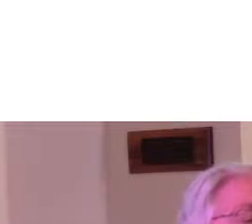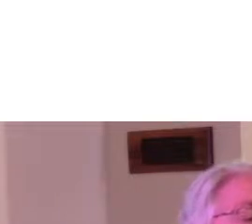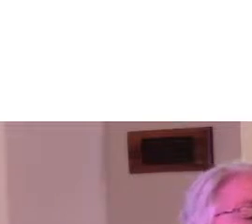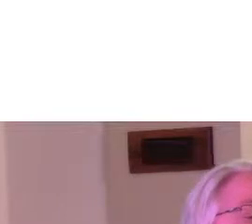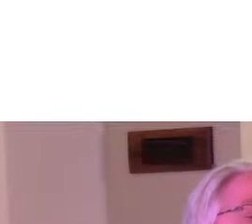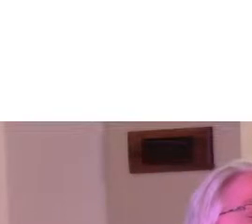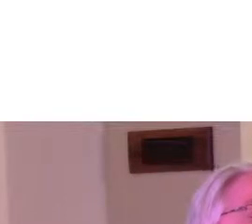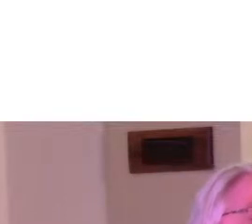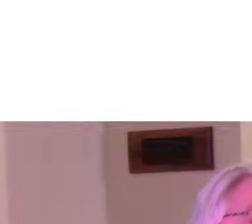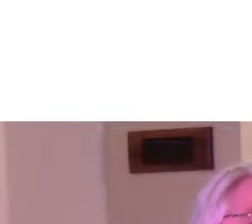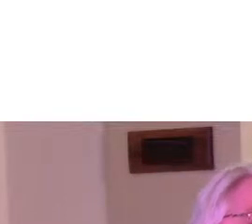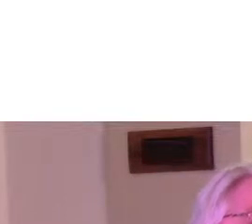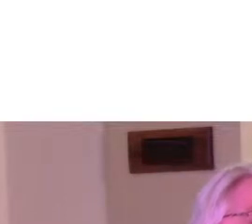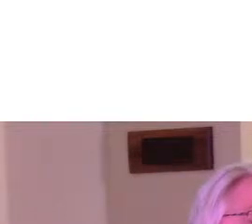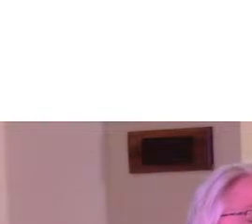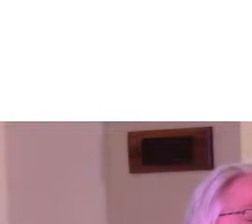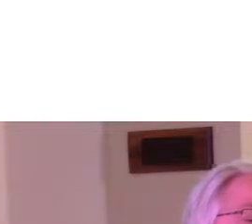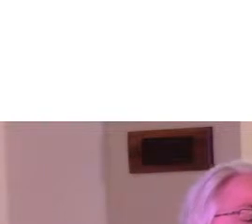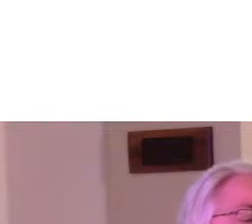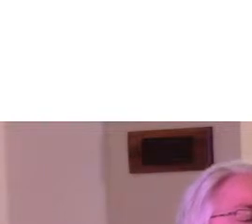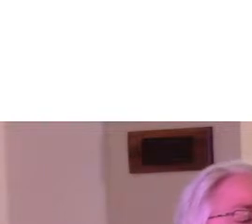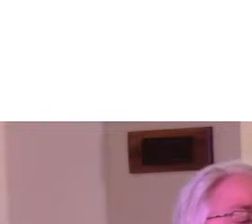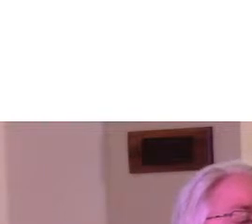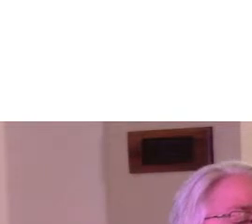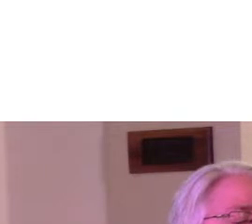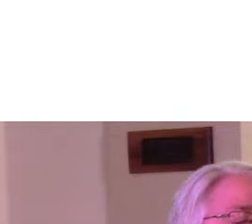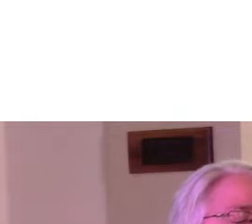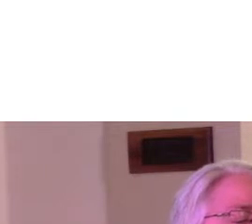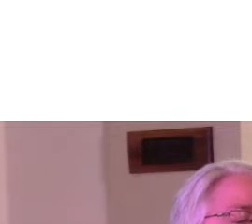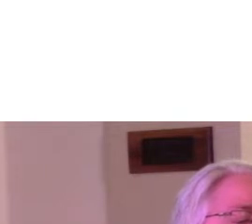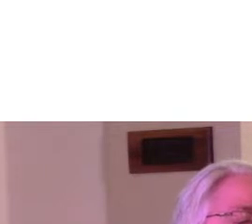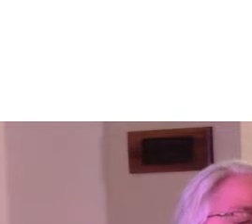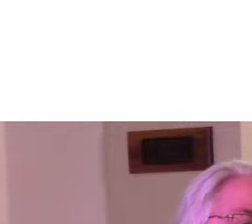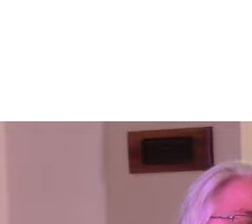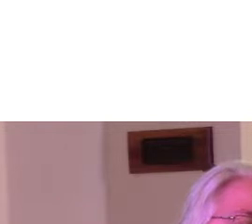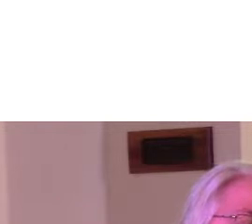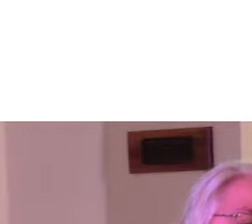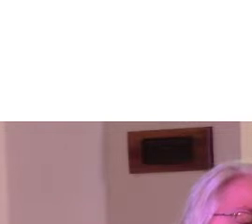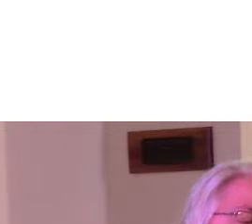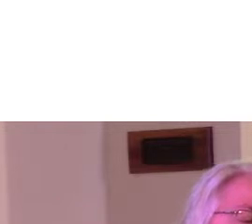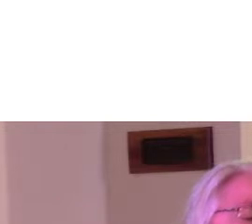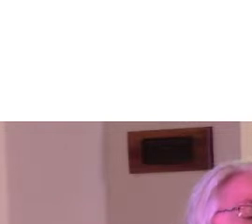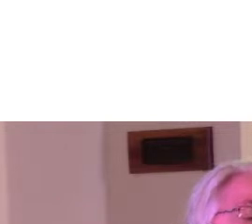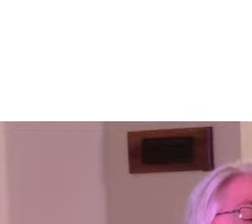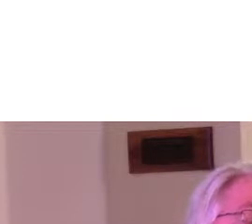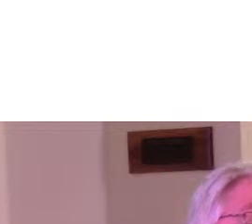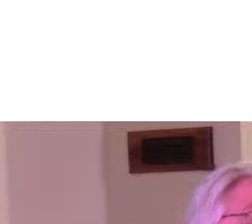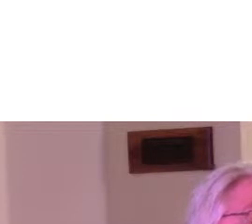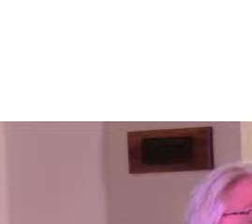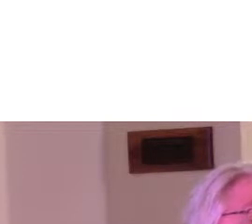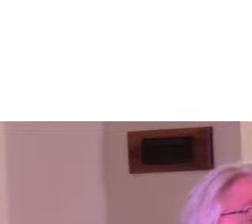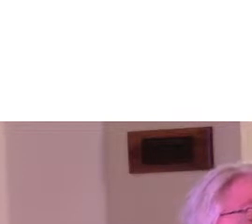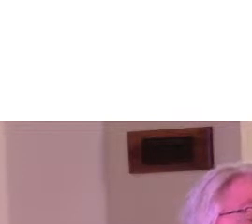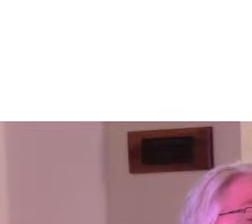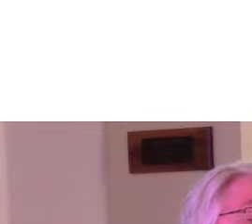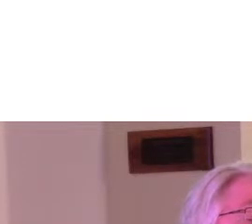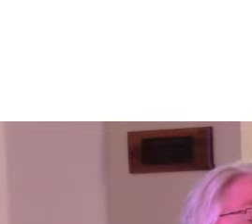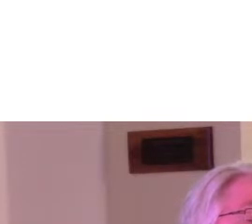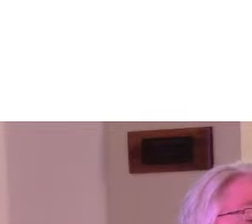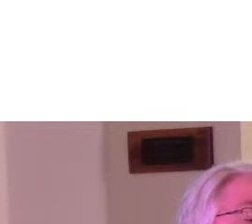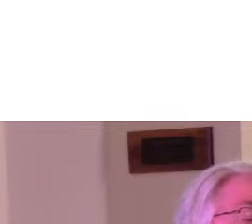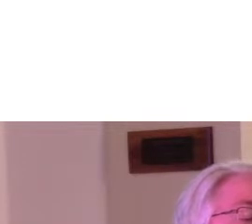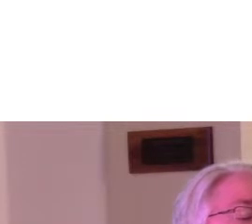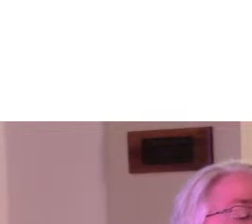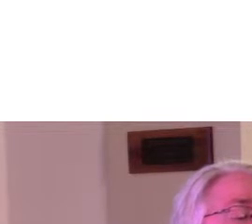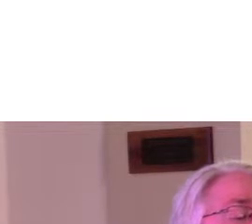Here on the paths of every day, here on